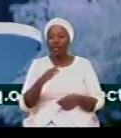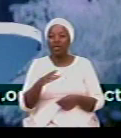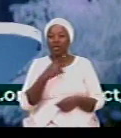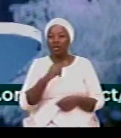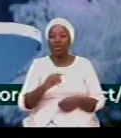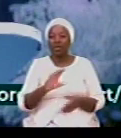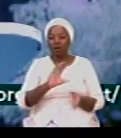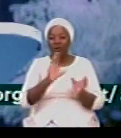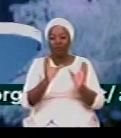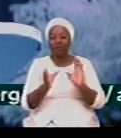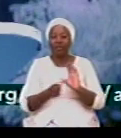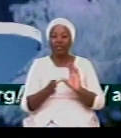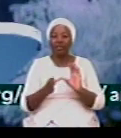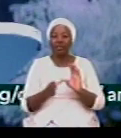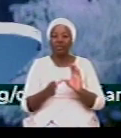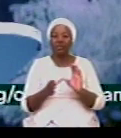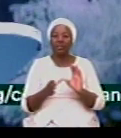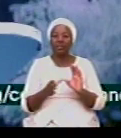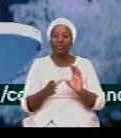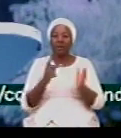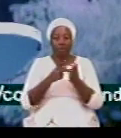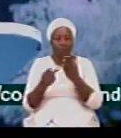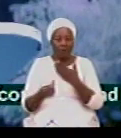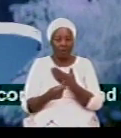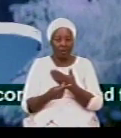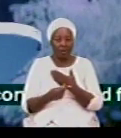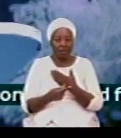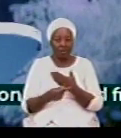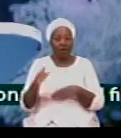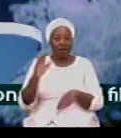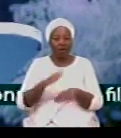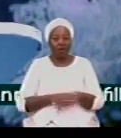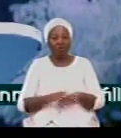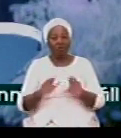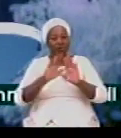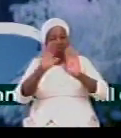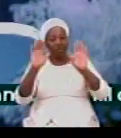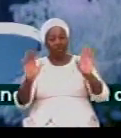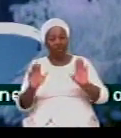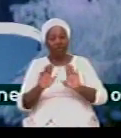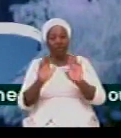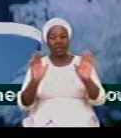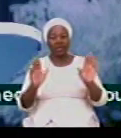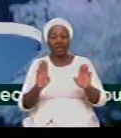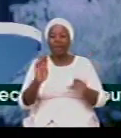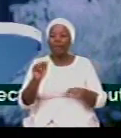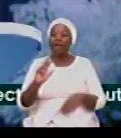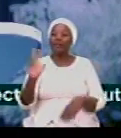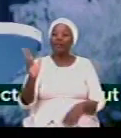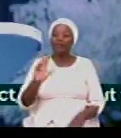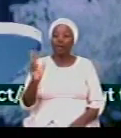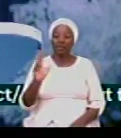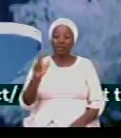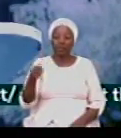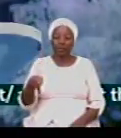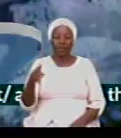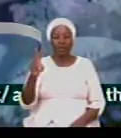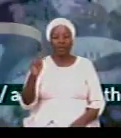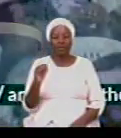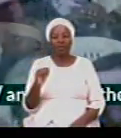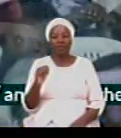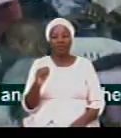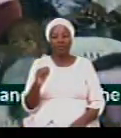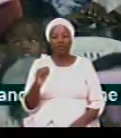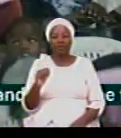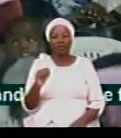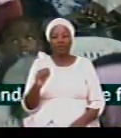on Sunday by 3 p.m. You should endeavor to be there